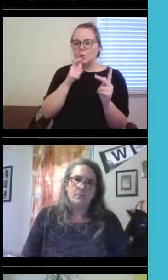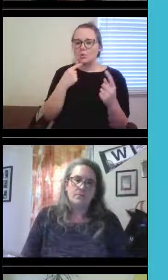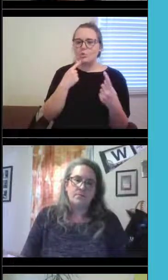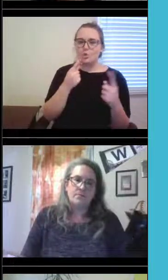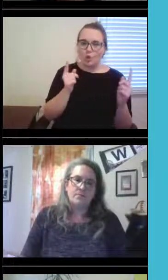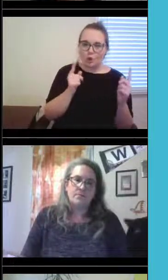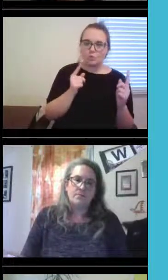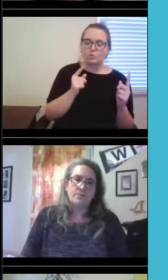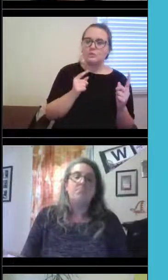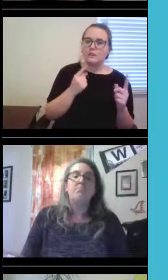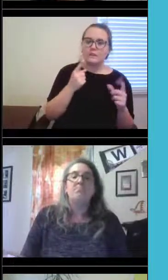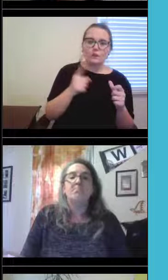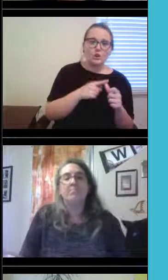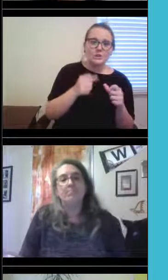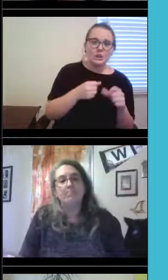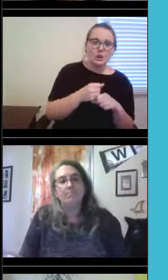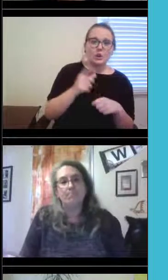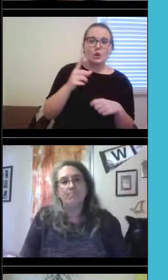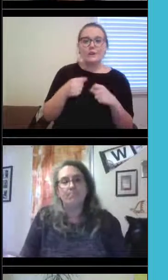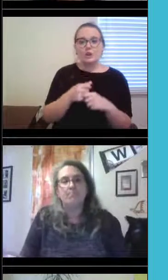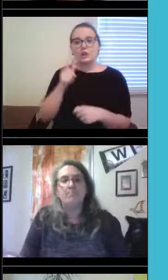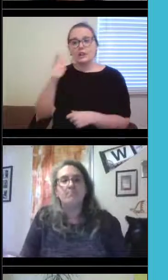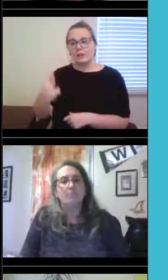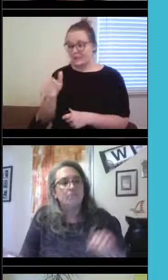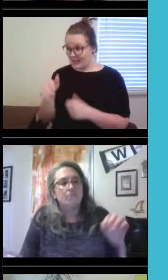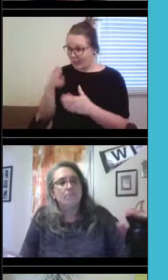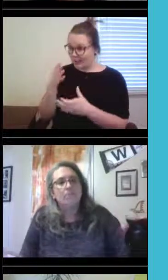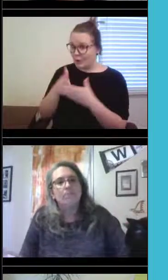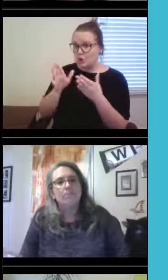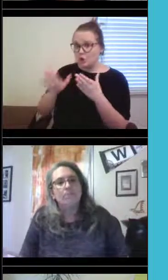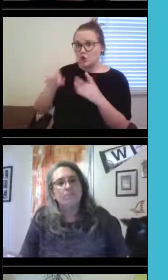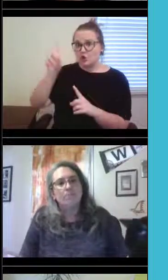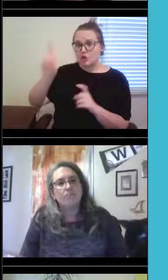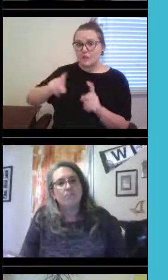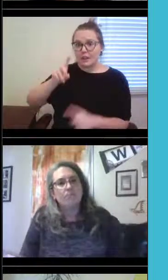or years later. I don't know if that was part of your survey.